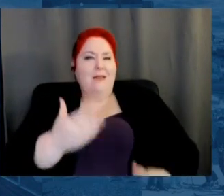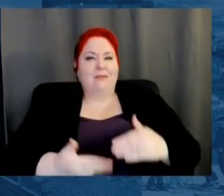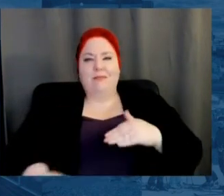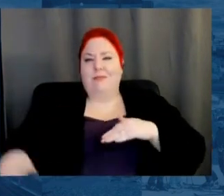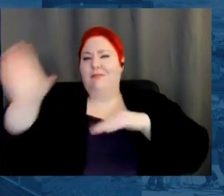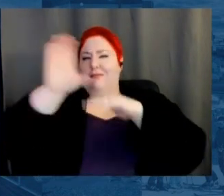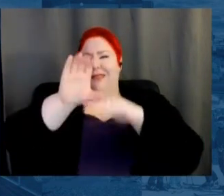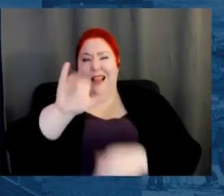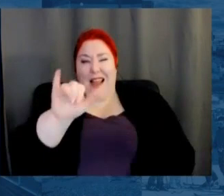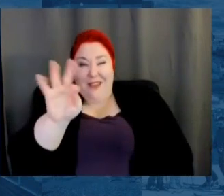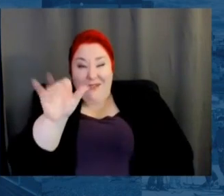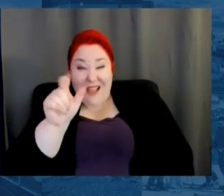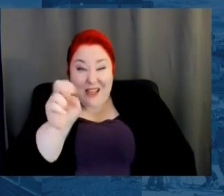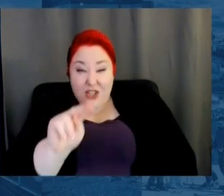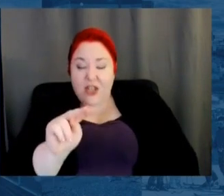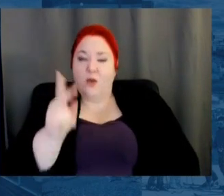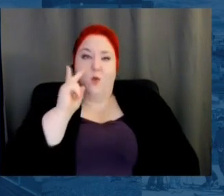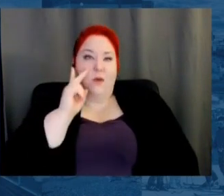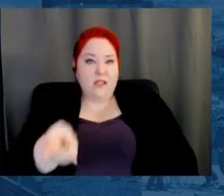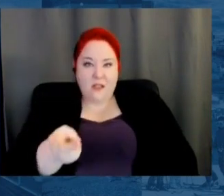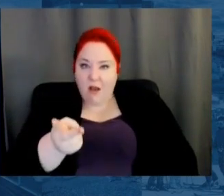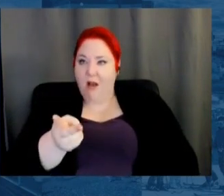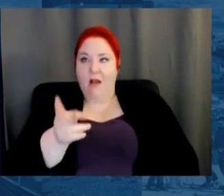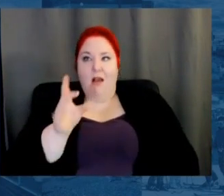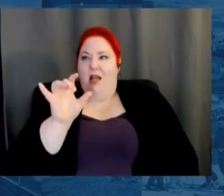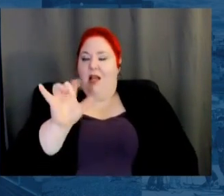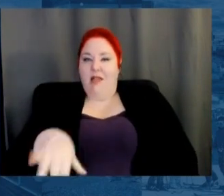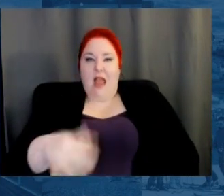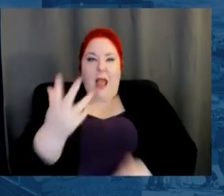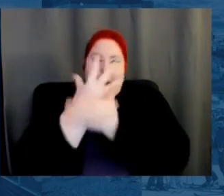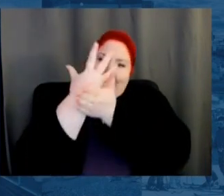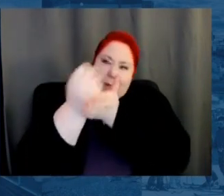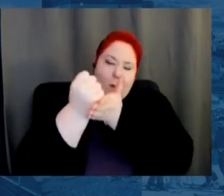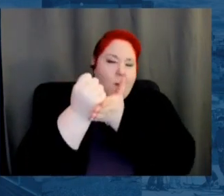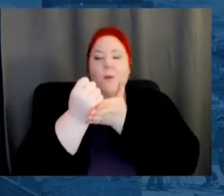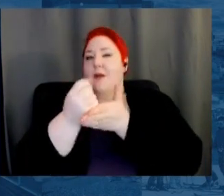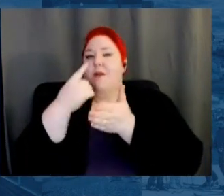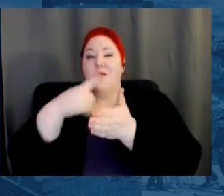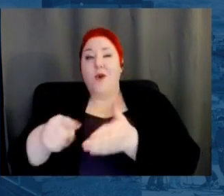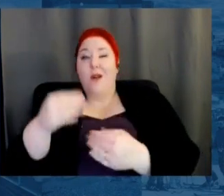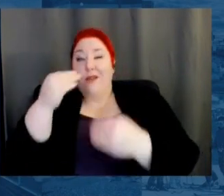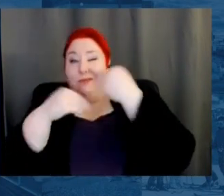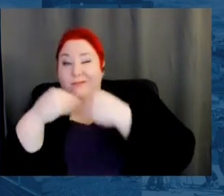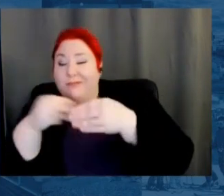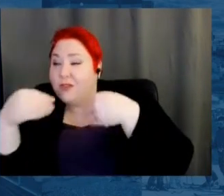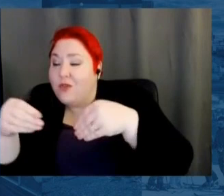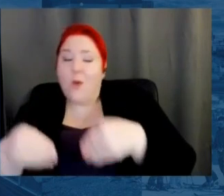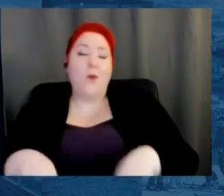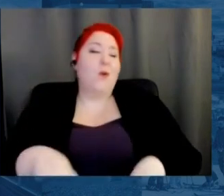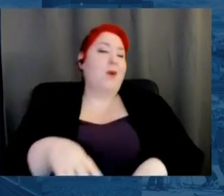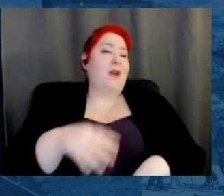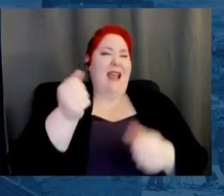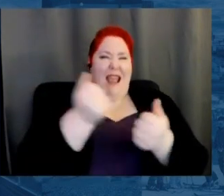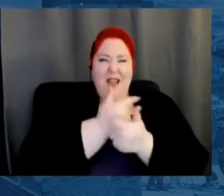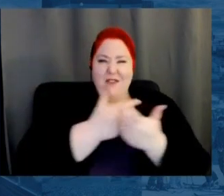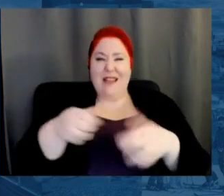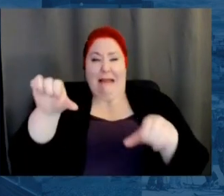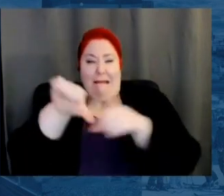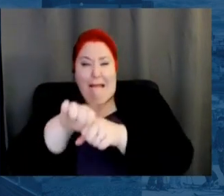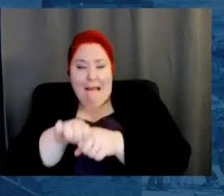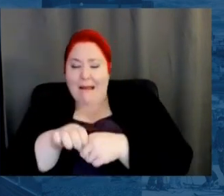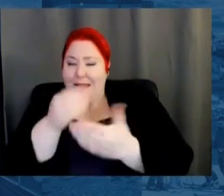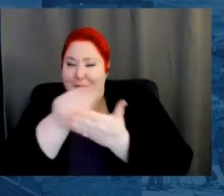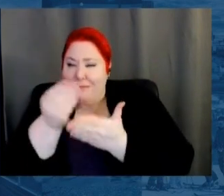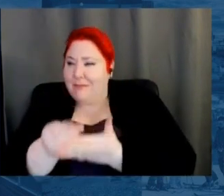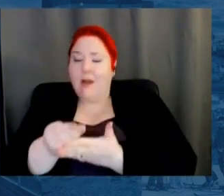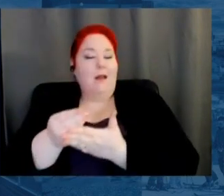in their paycheck, it was sucked up at the grocery counter or the gas pump. And so inflation was cruel. So I said from now on, starting